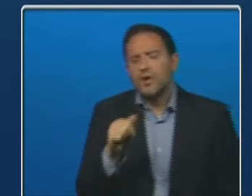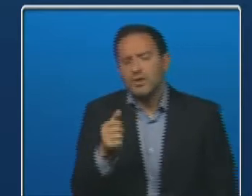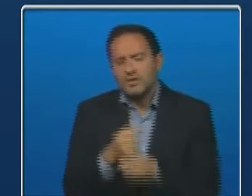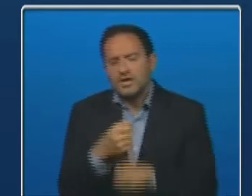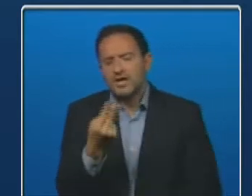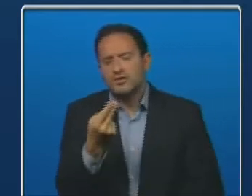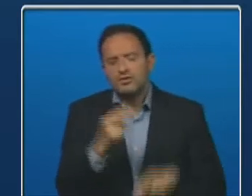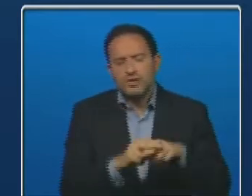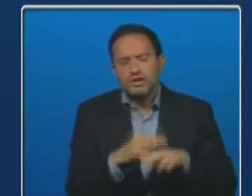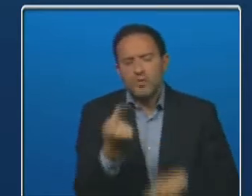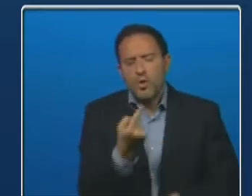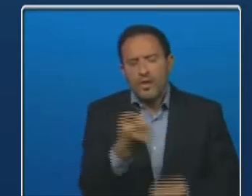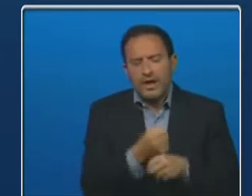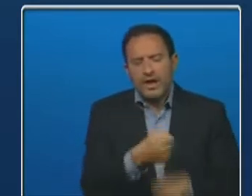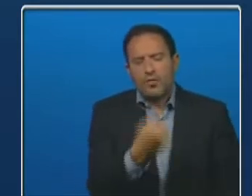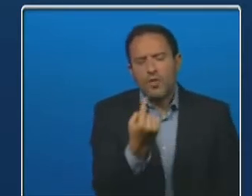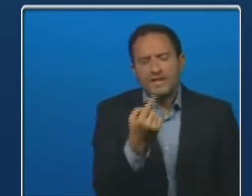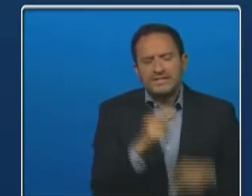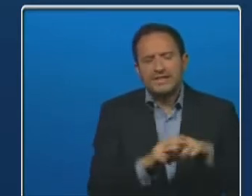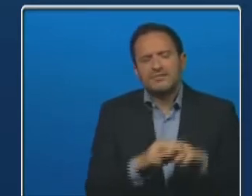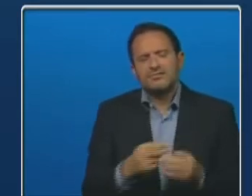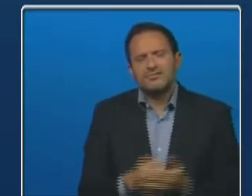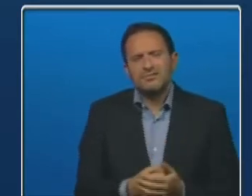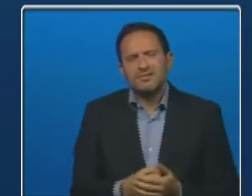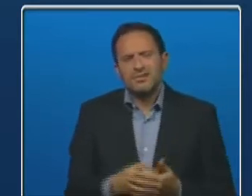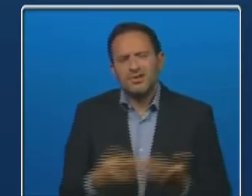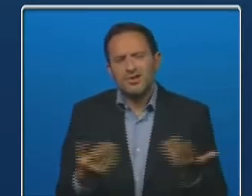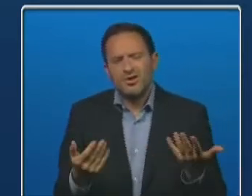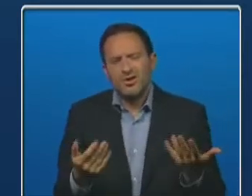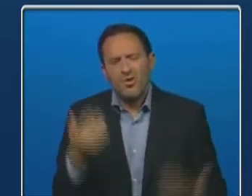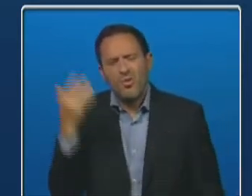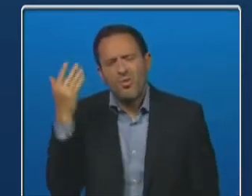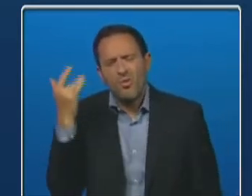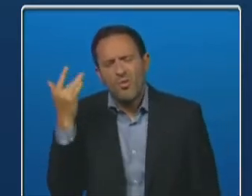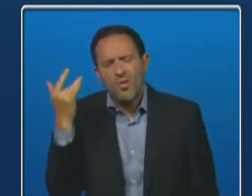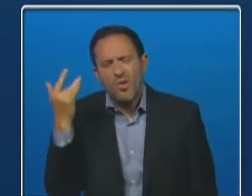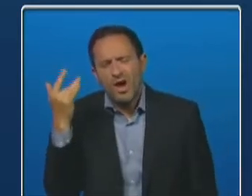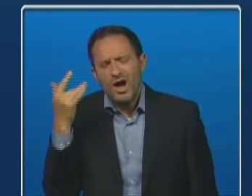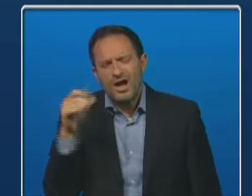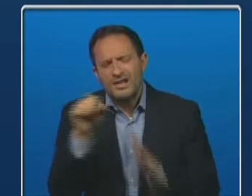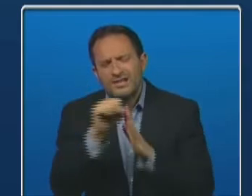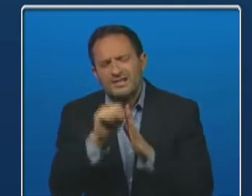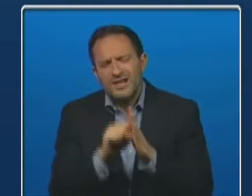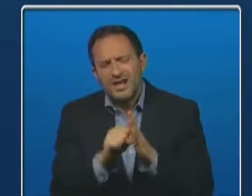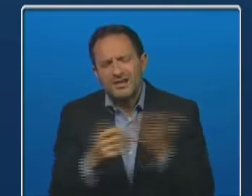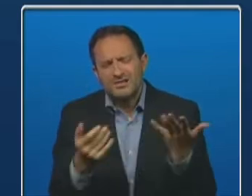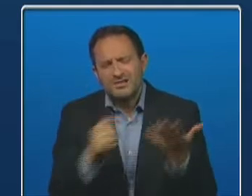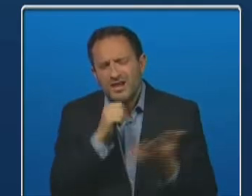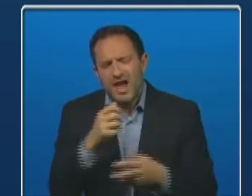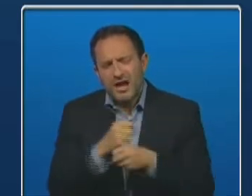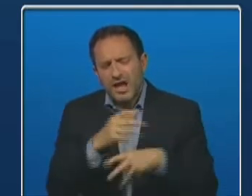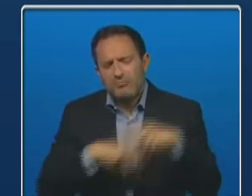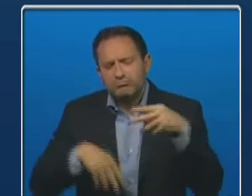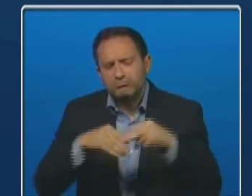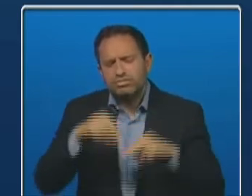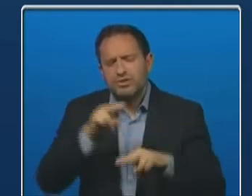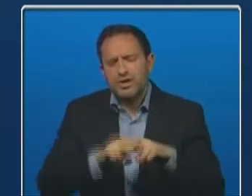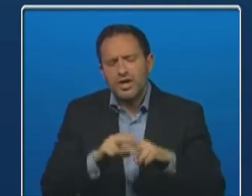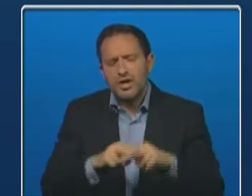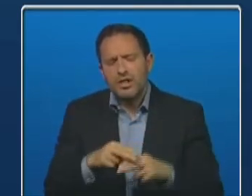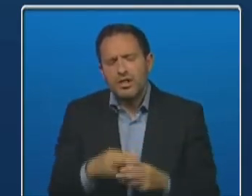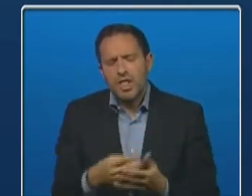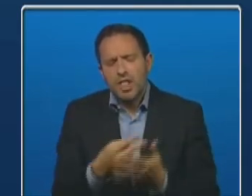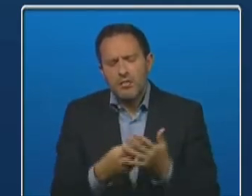the estimates, but only gained 1 seat. What is your theory on why these states did not get the extra seats? Both have